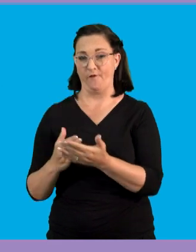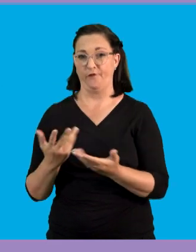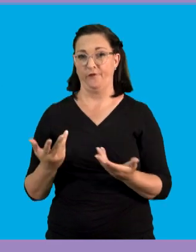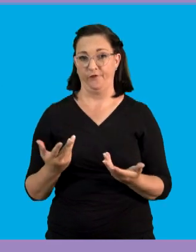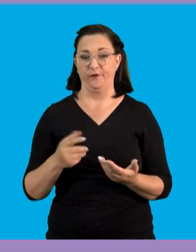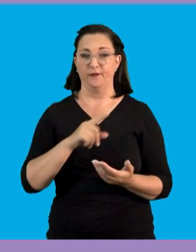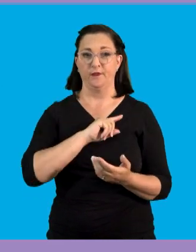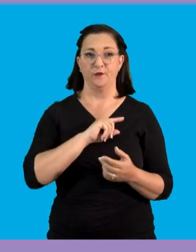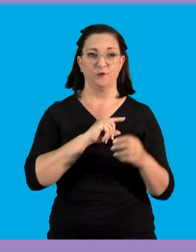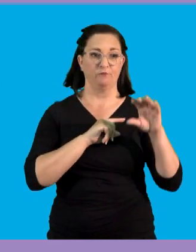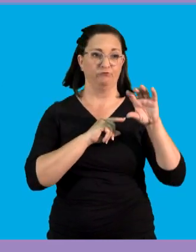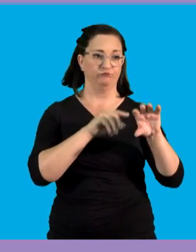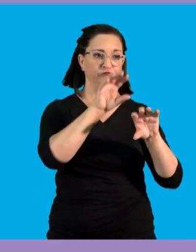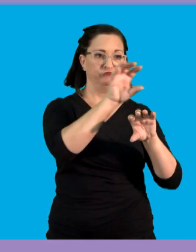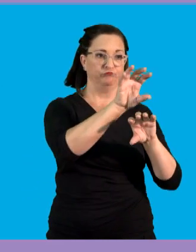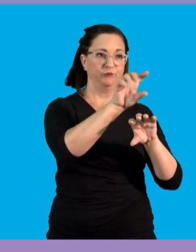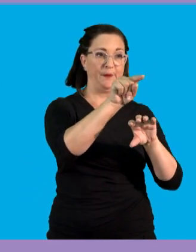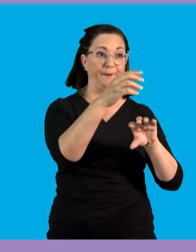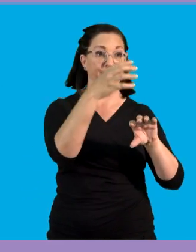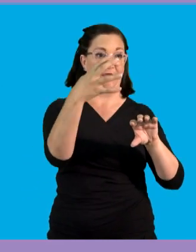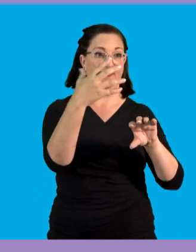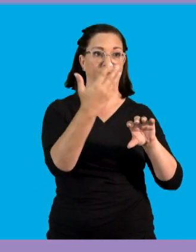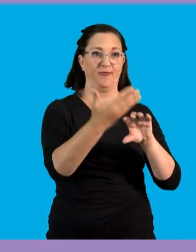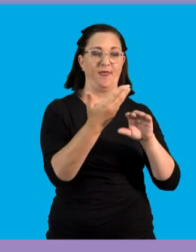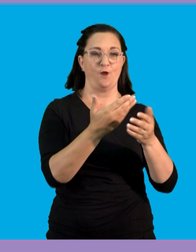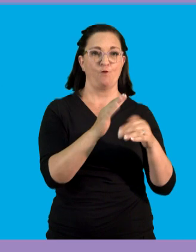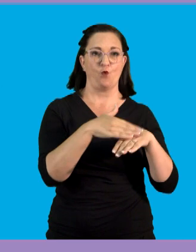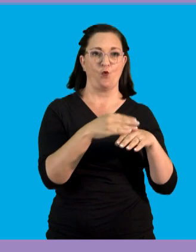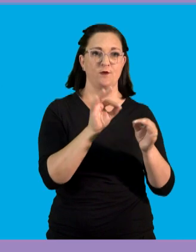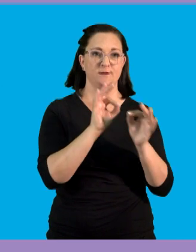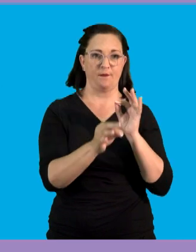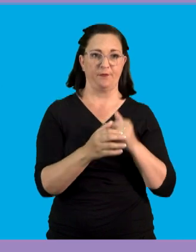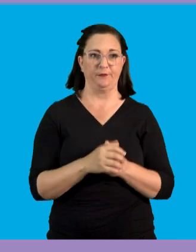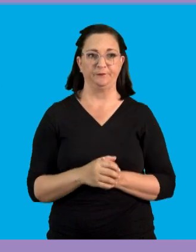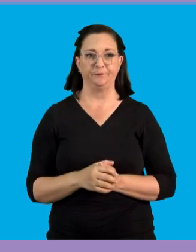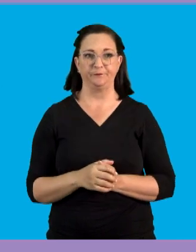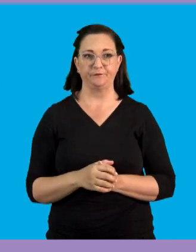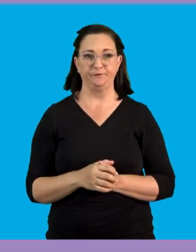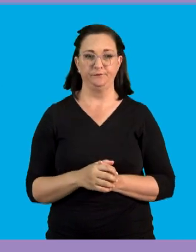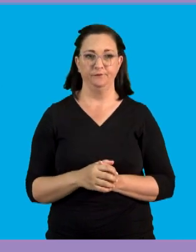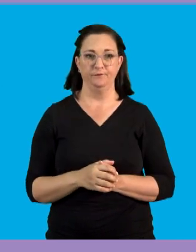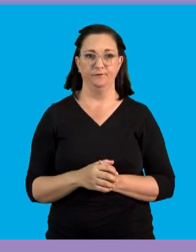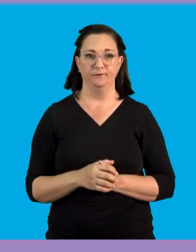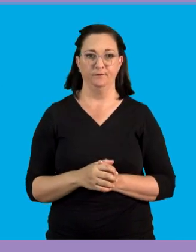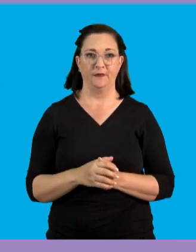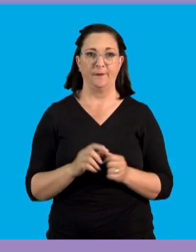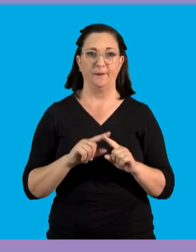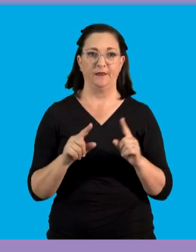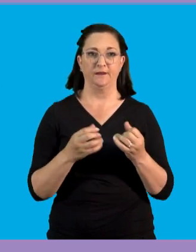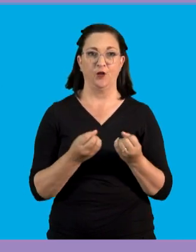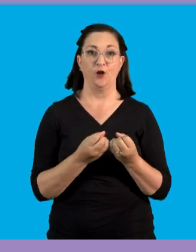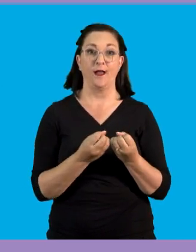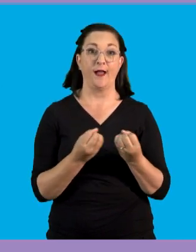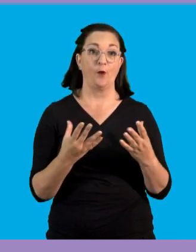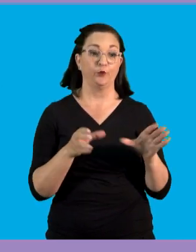how we have simplified that improper fraction. So the number of groups of 2 that make up